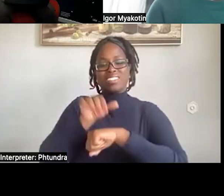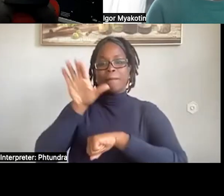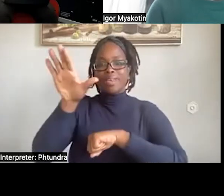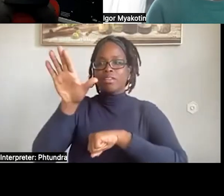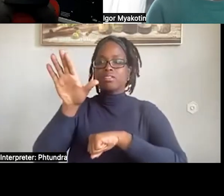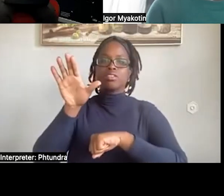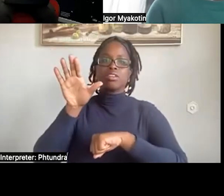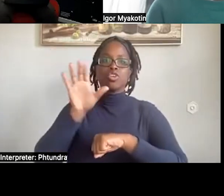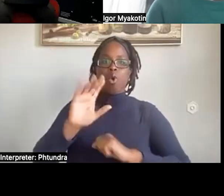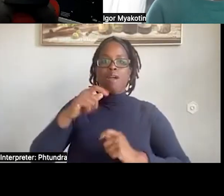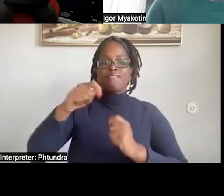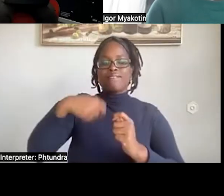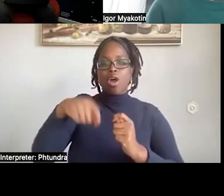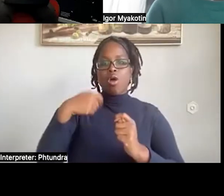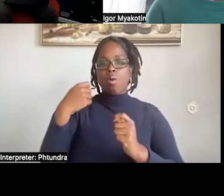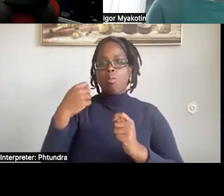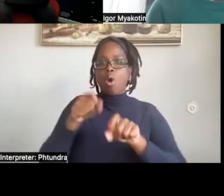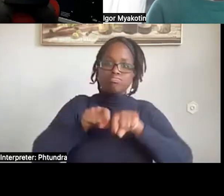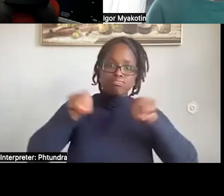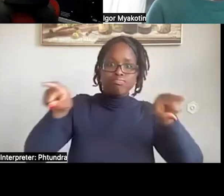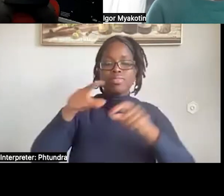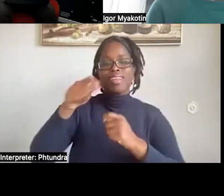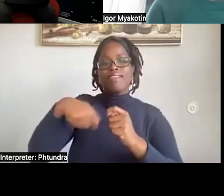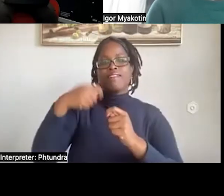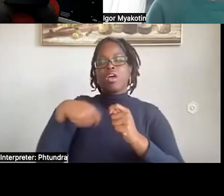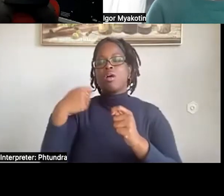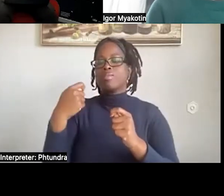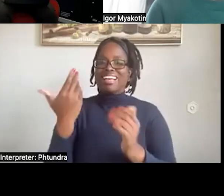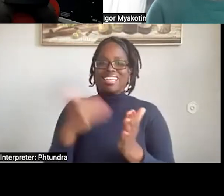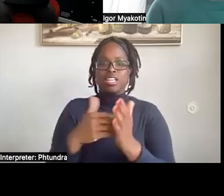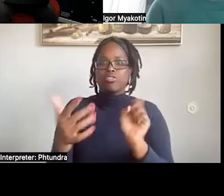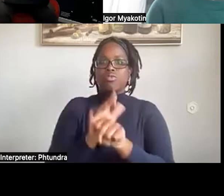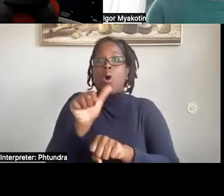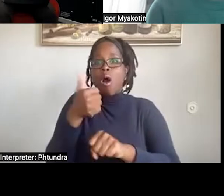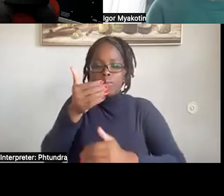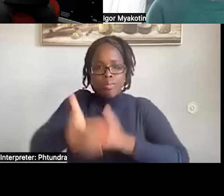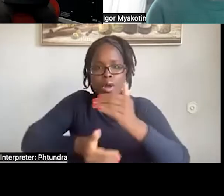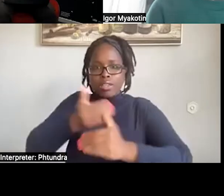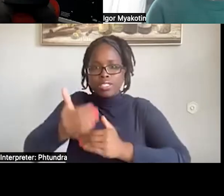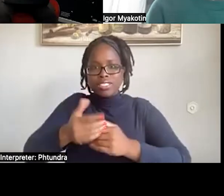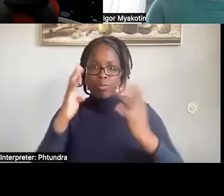changing right now at this moment, but it was really very difficult. So these people are